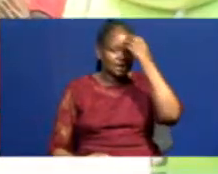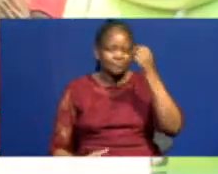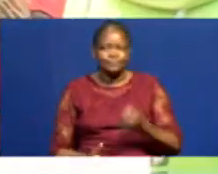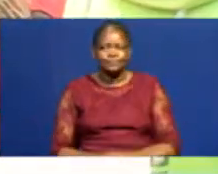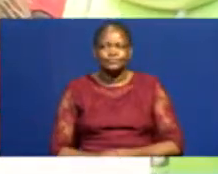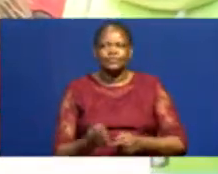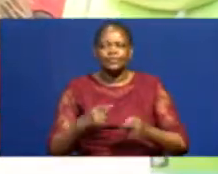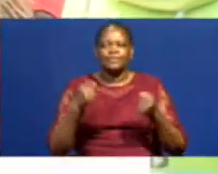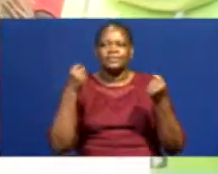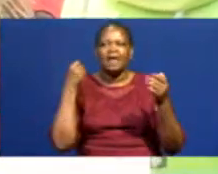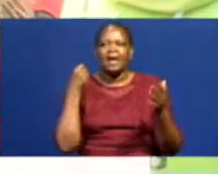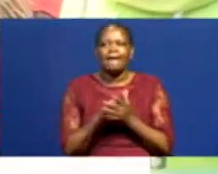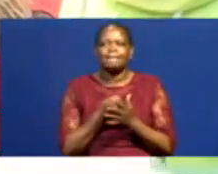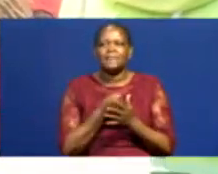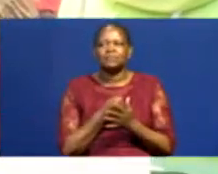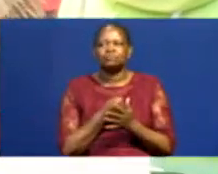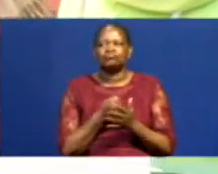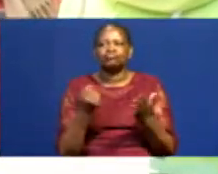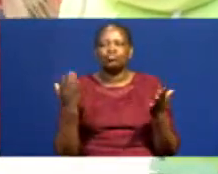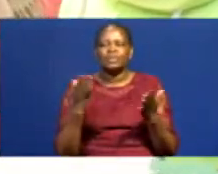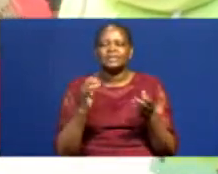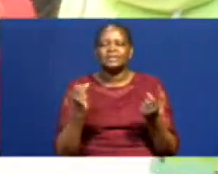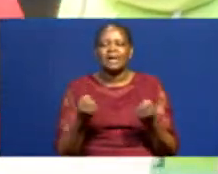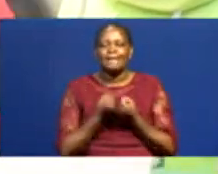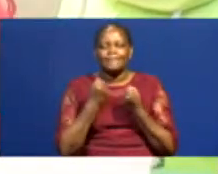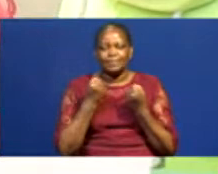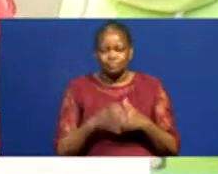From the impact where the accident happened,